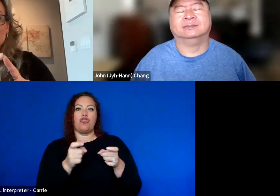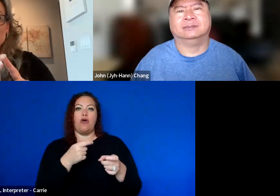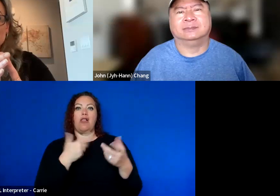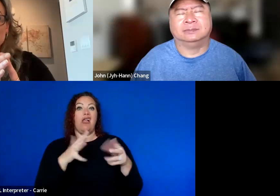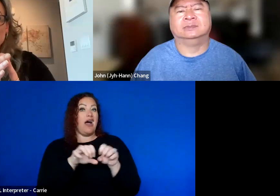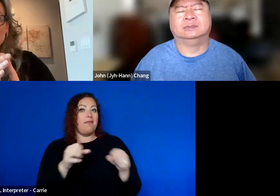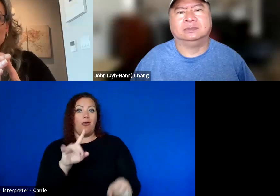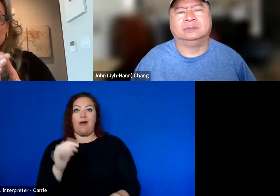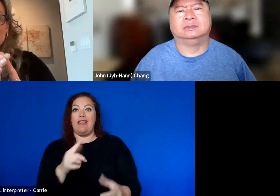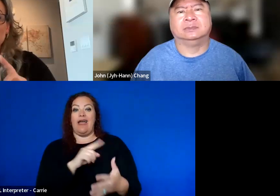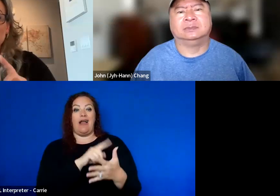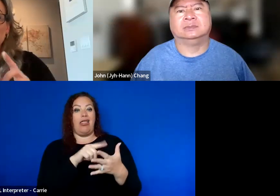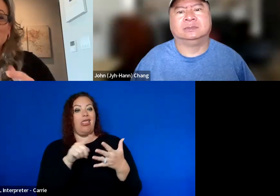and,